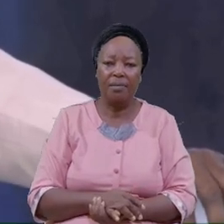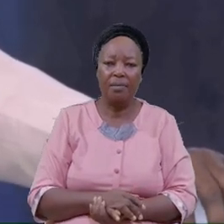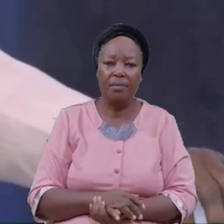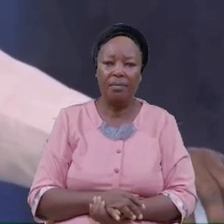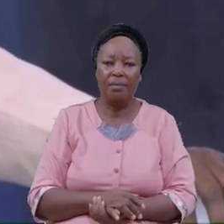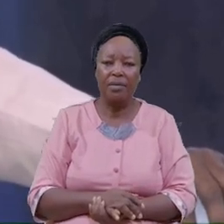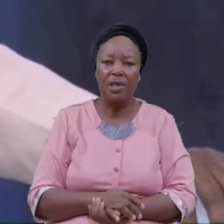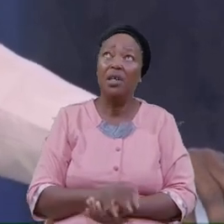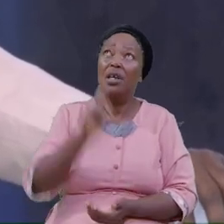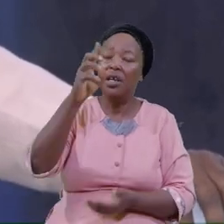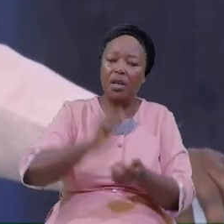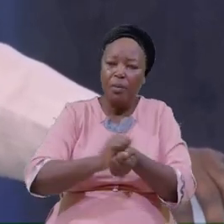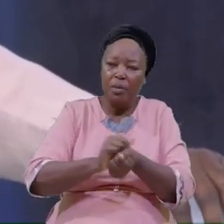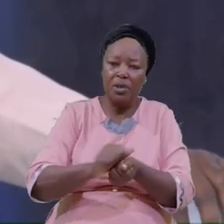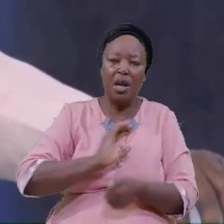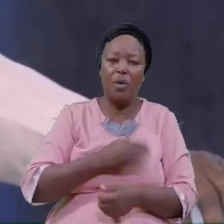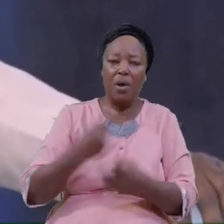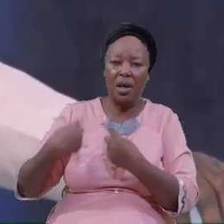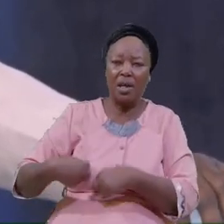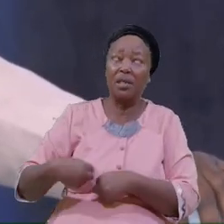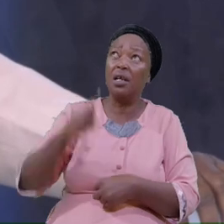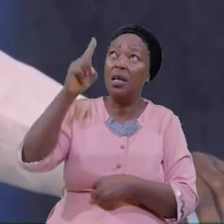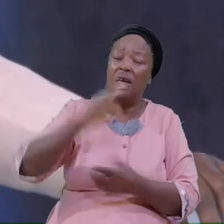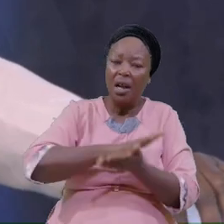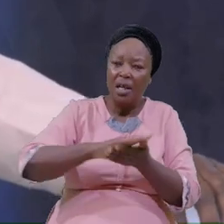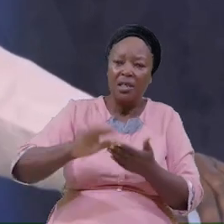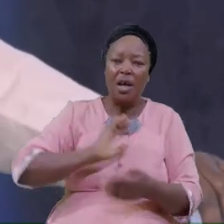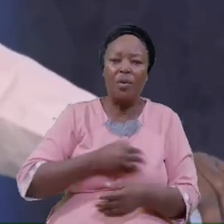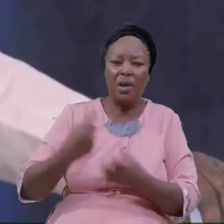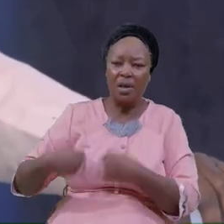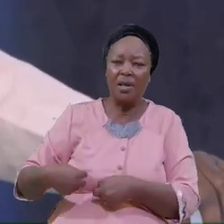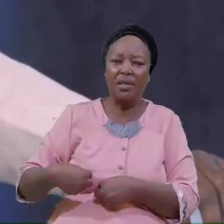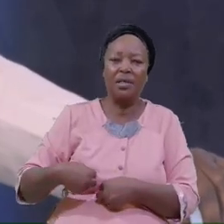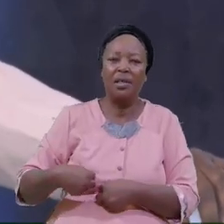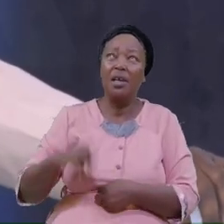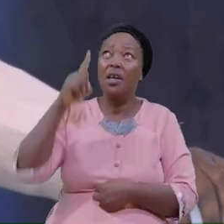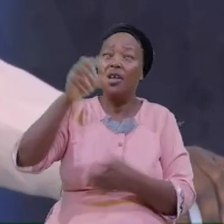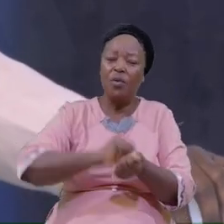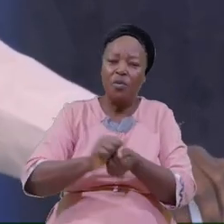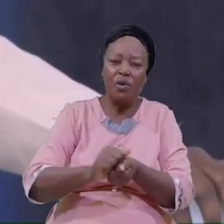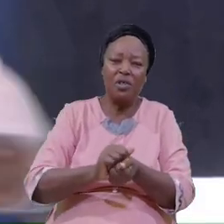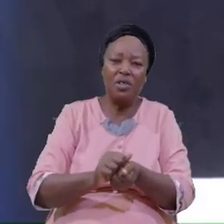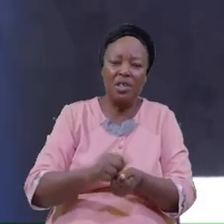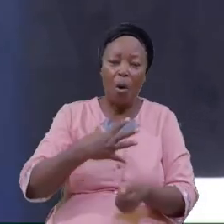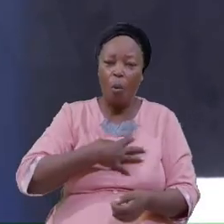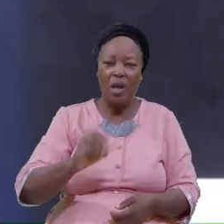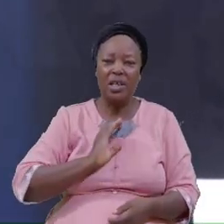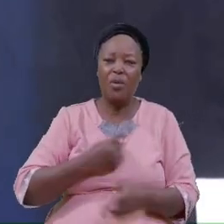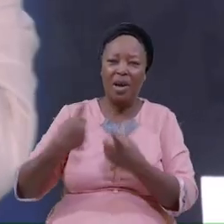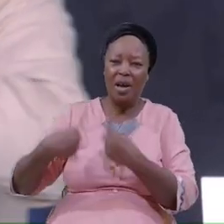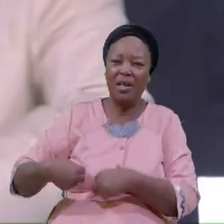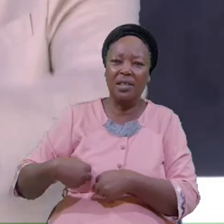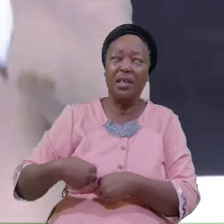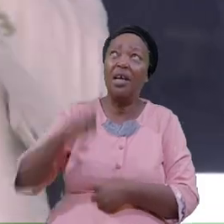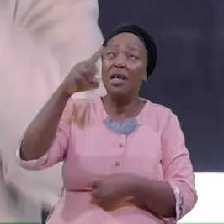hearts. Il purge nos cœurs. He cleanses our hearts. Il lave nos cœurs. He washes white our hearts. Il lave complètement He makes notre